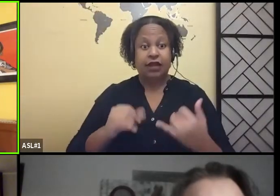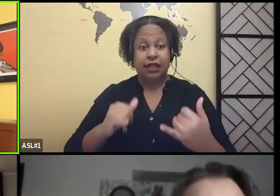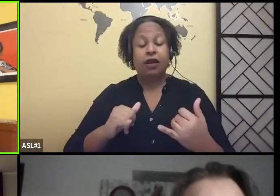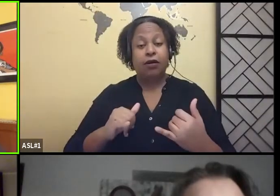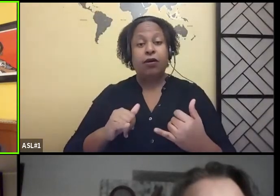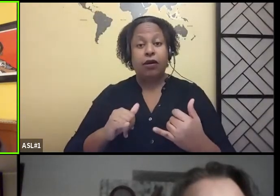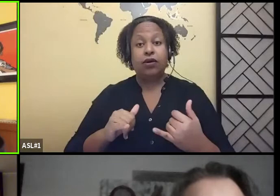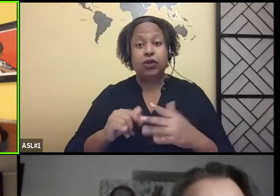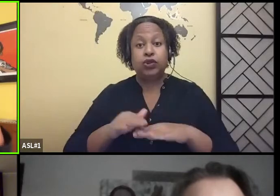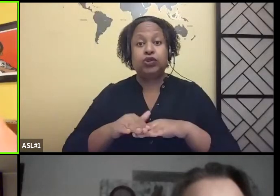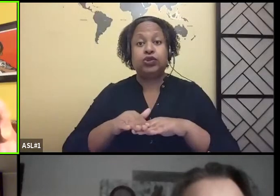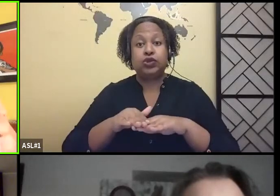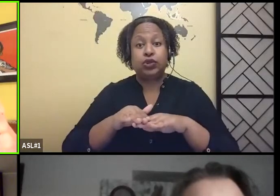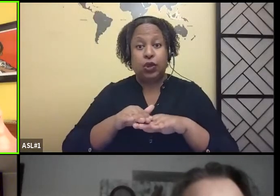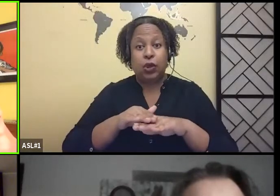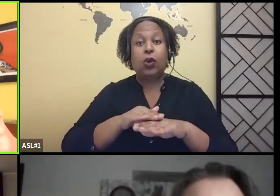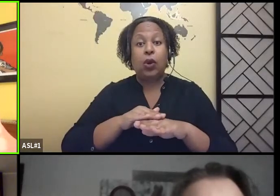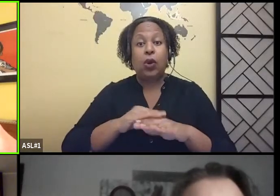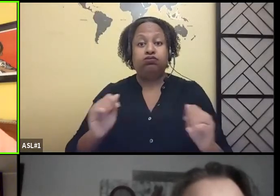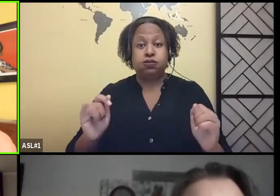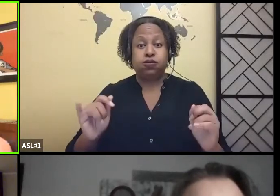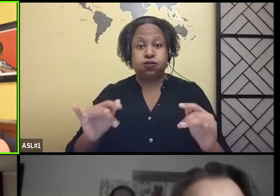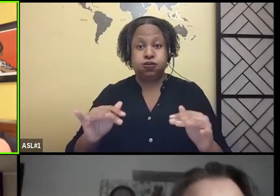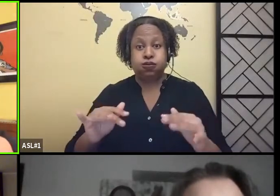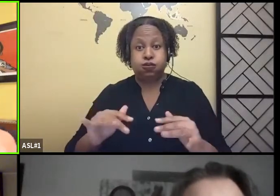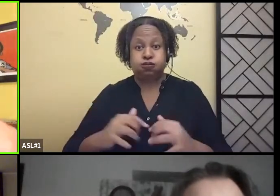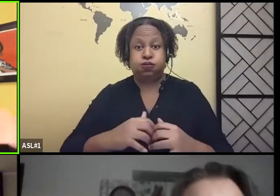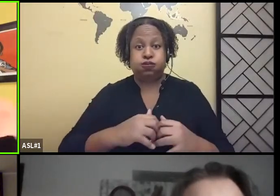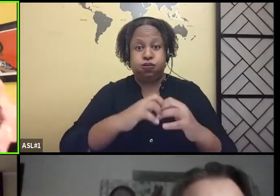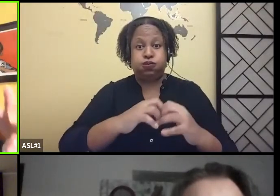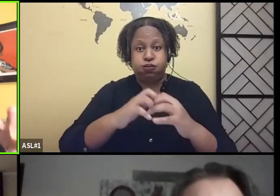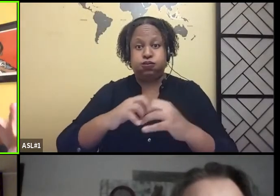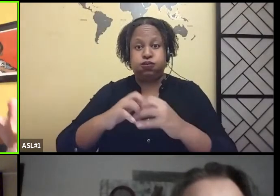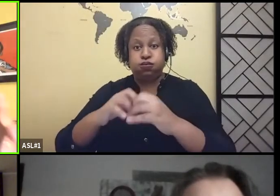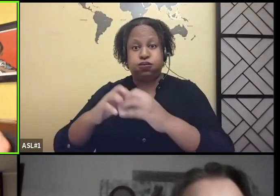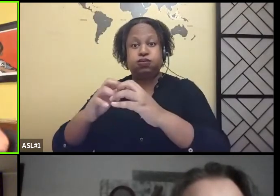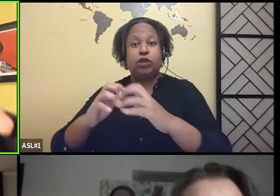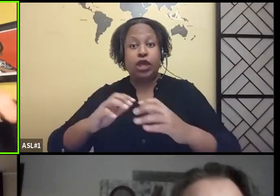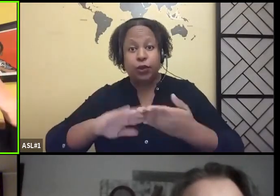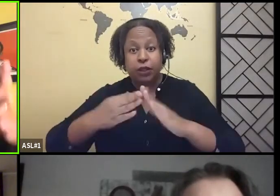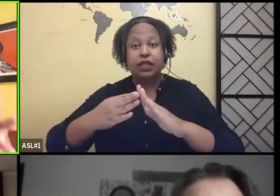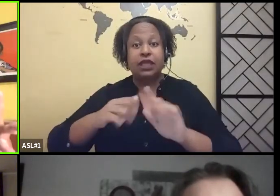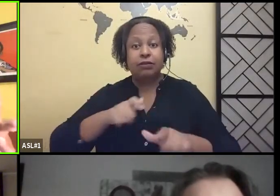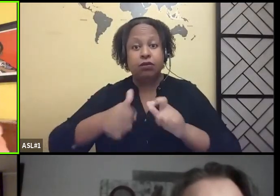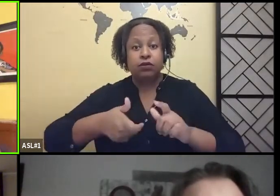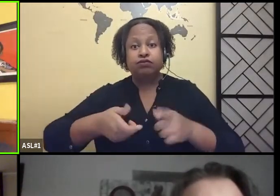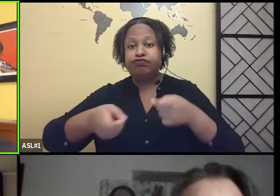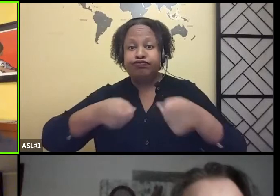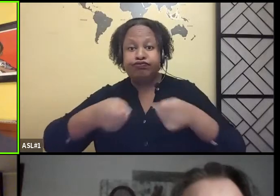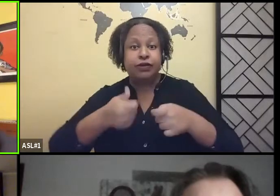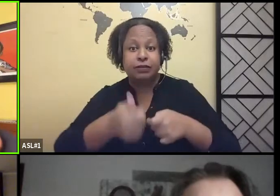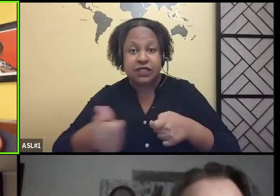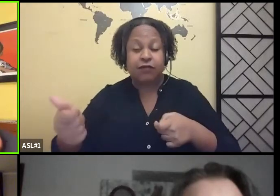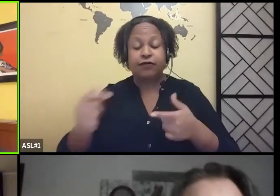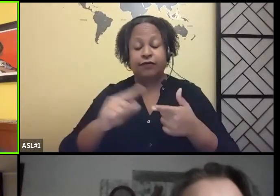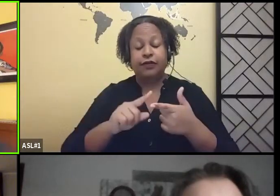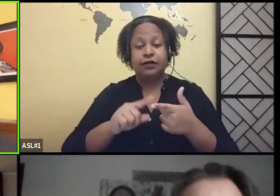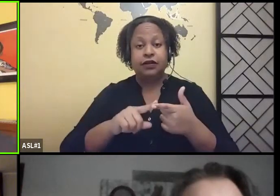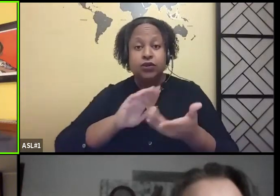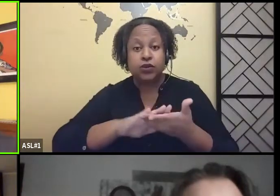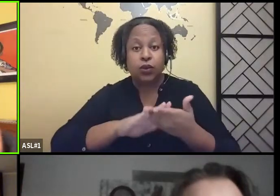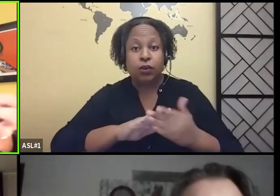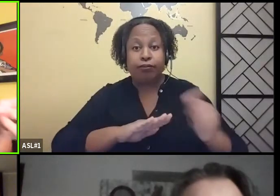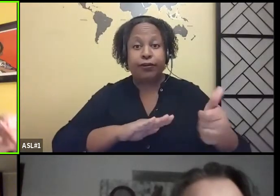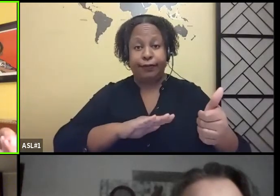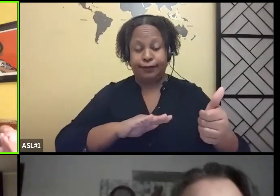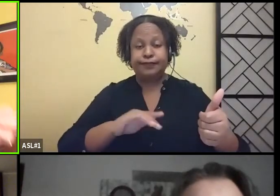slowly built entire communities in which people govern themselves. There are schools, there are some